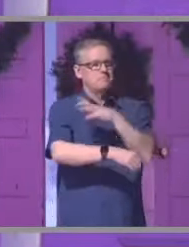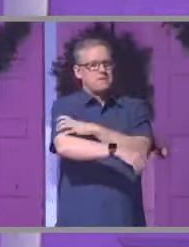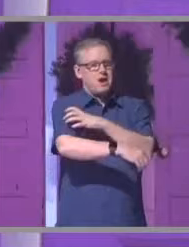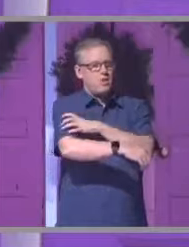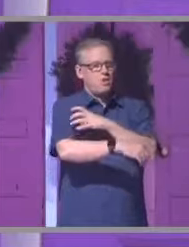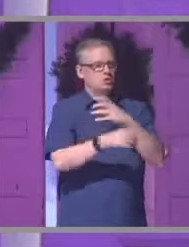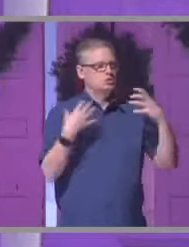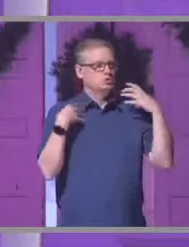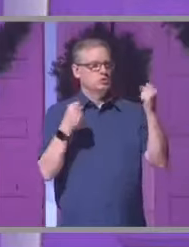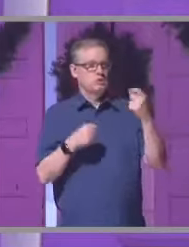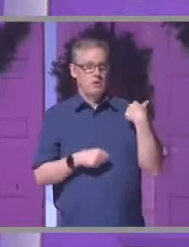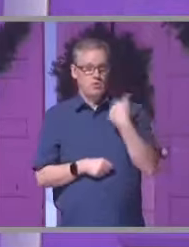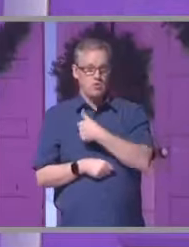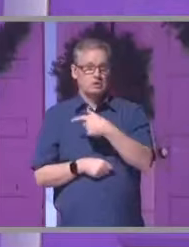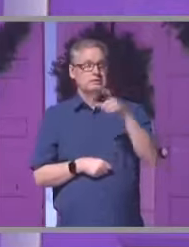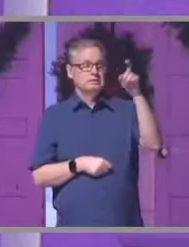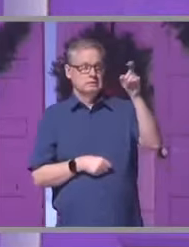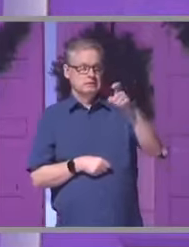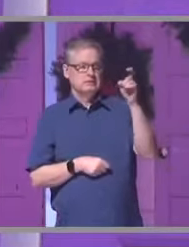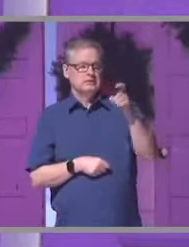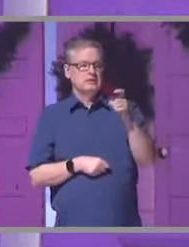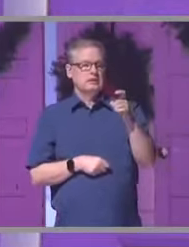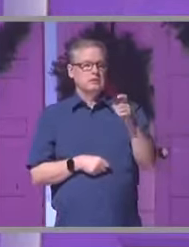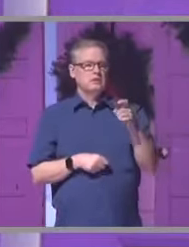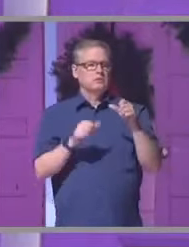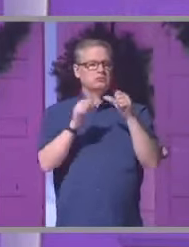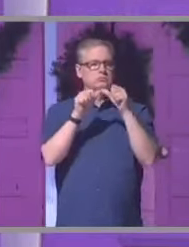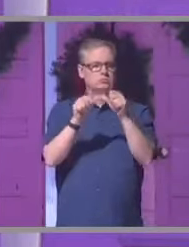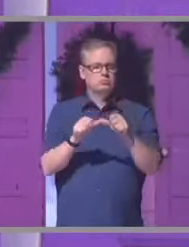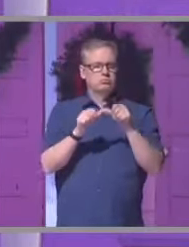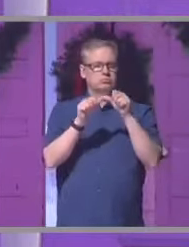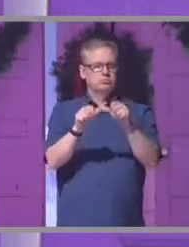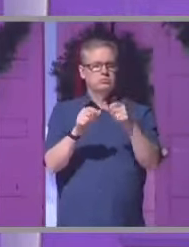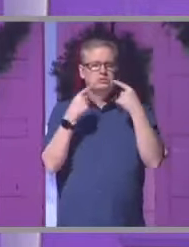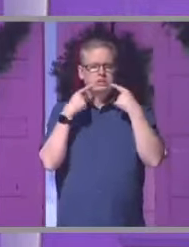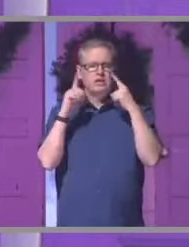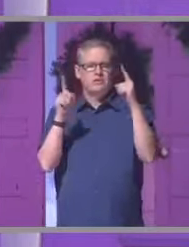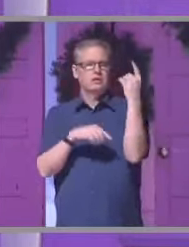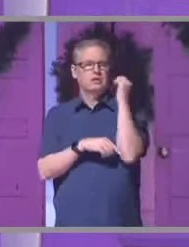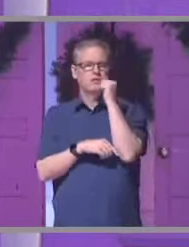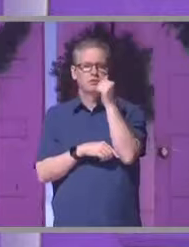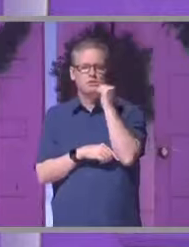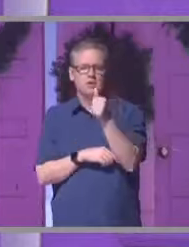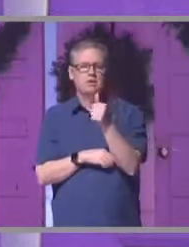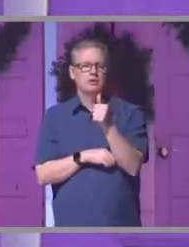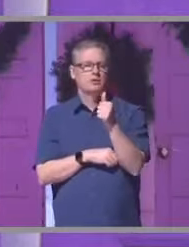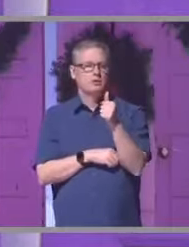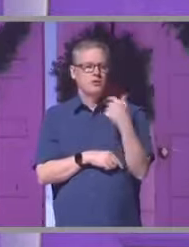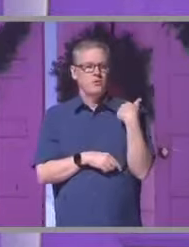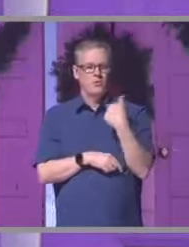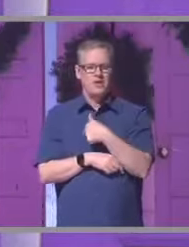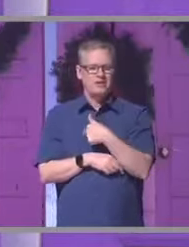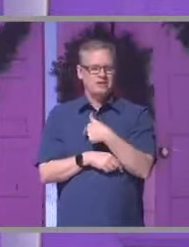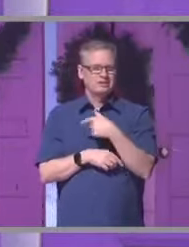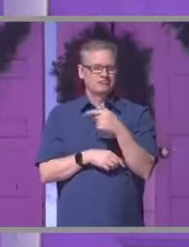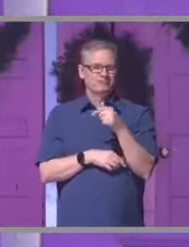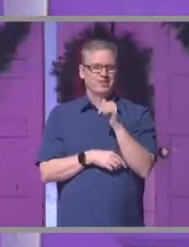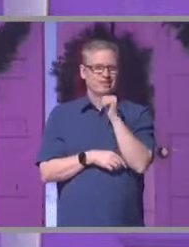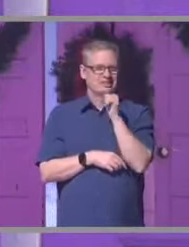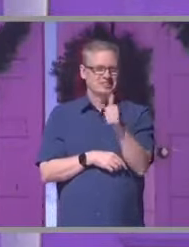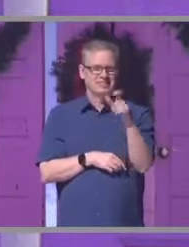that we need to get through each and every day. God, we don't have to go to a